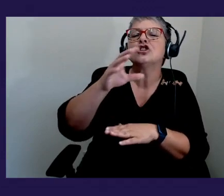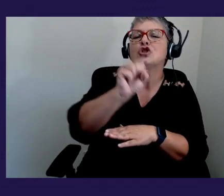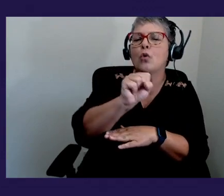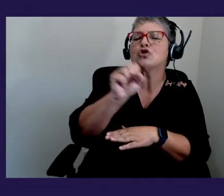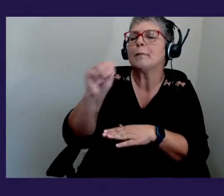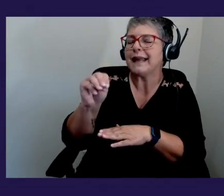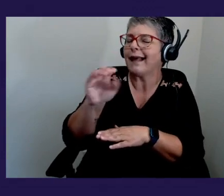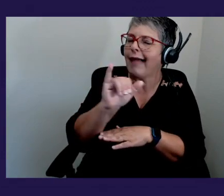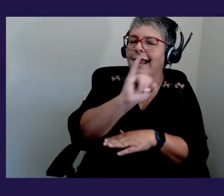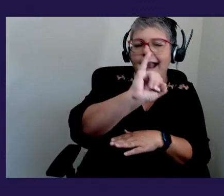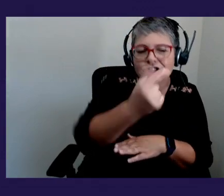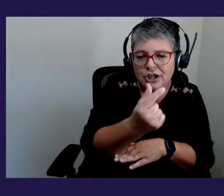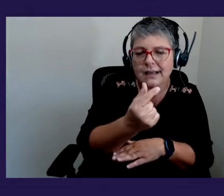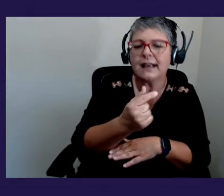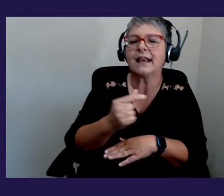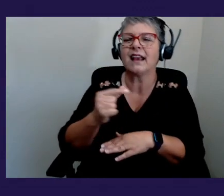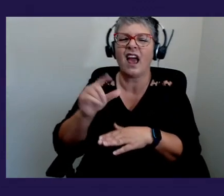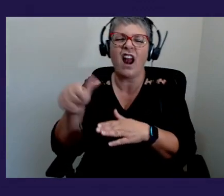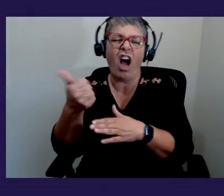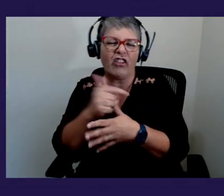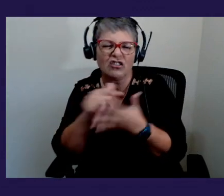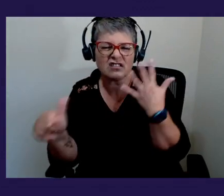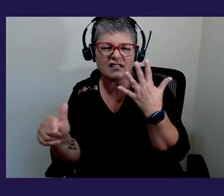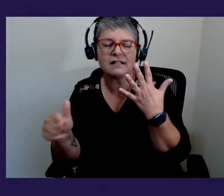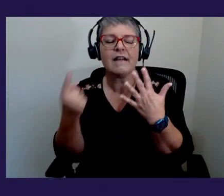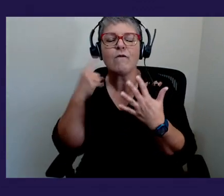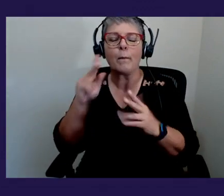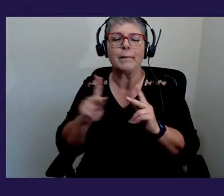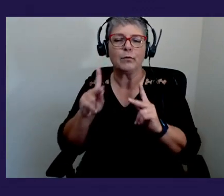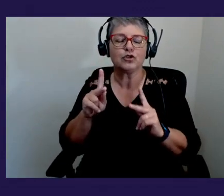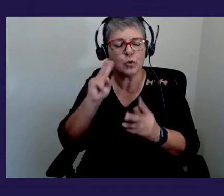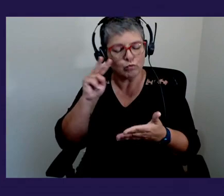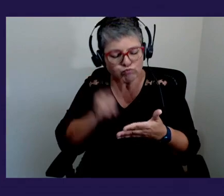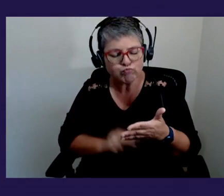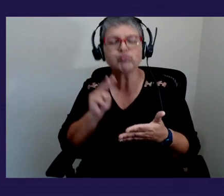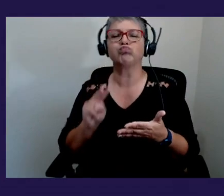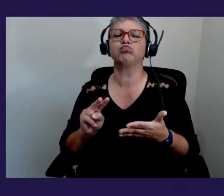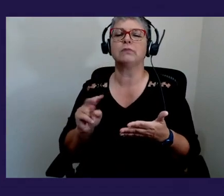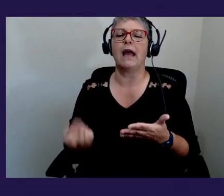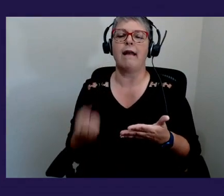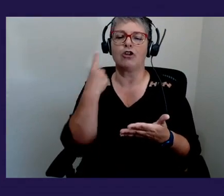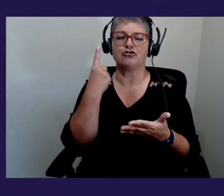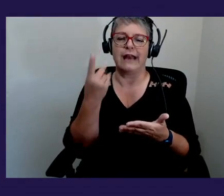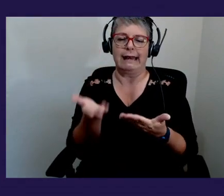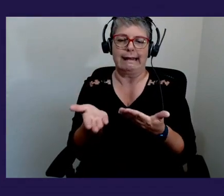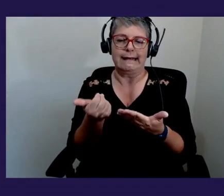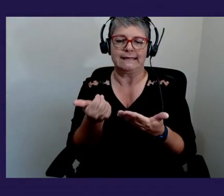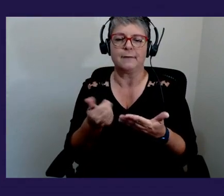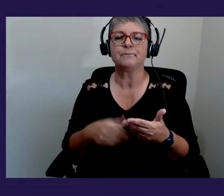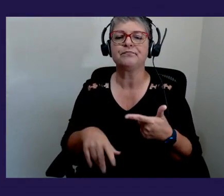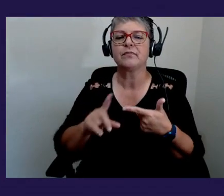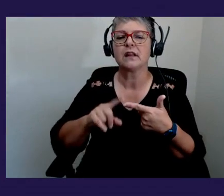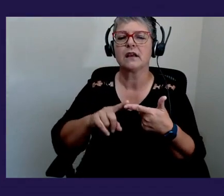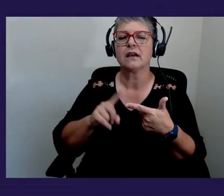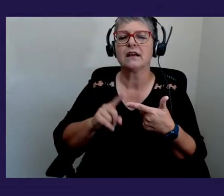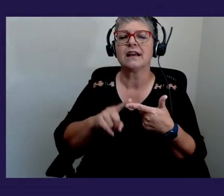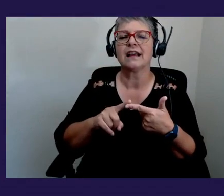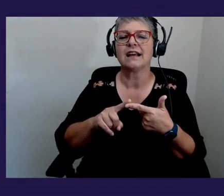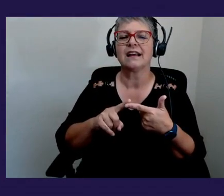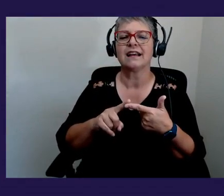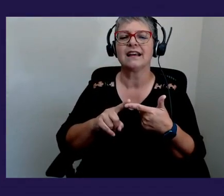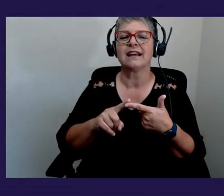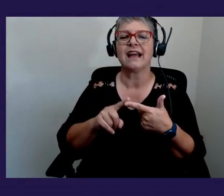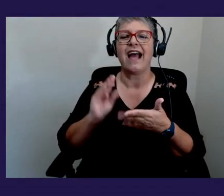was easily accessible and understandable. The next category of tools were those for filling information